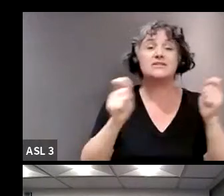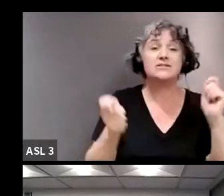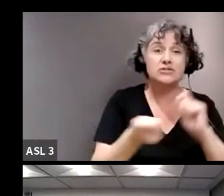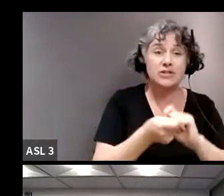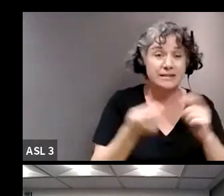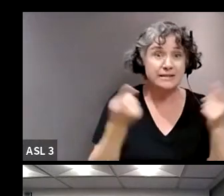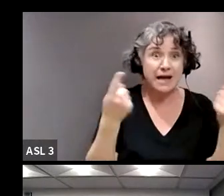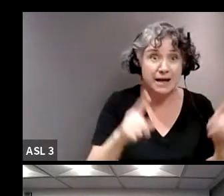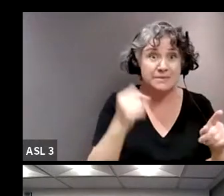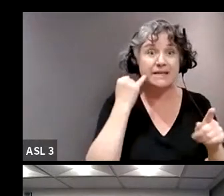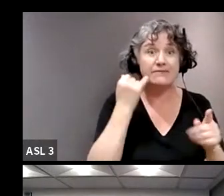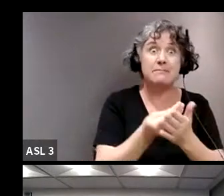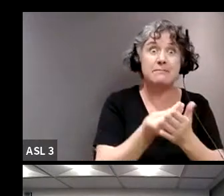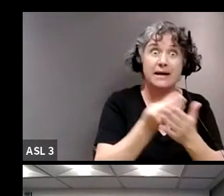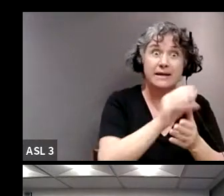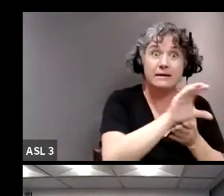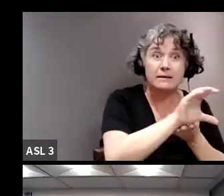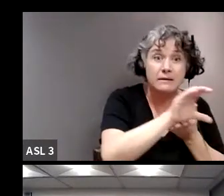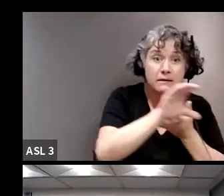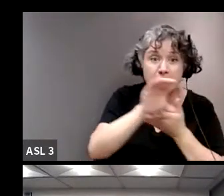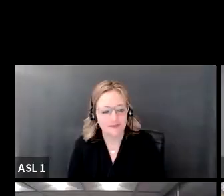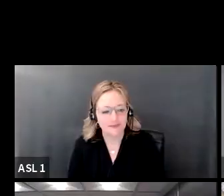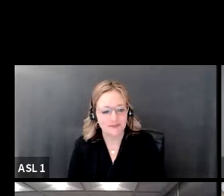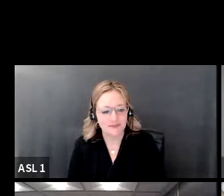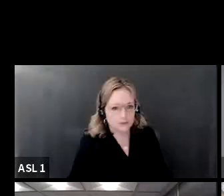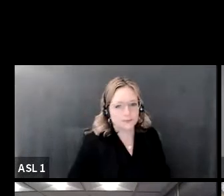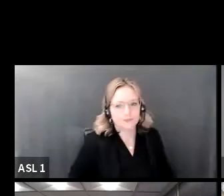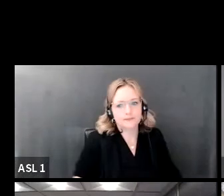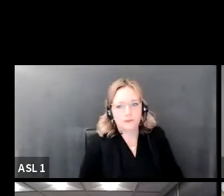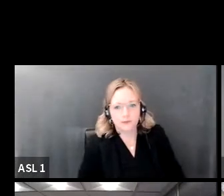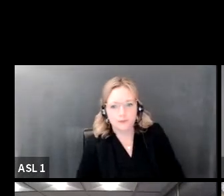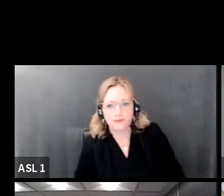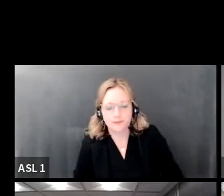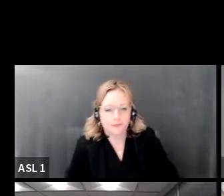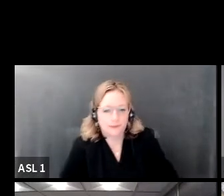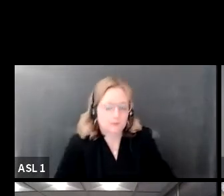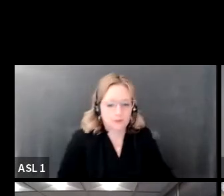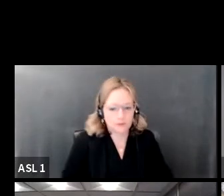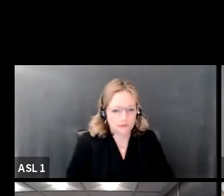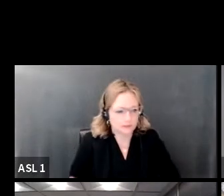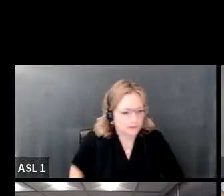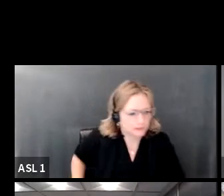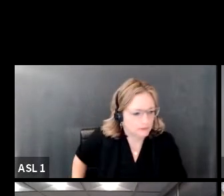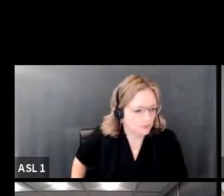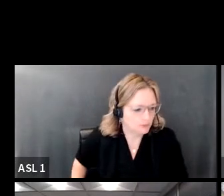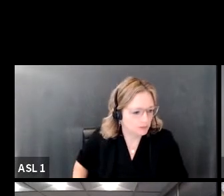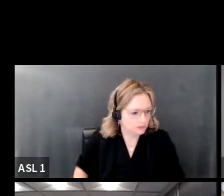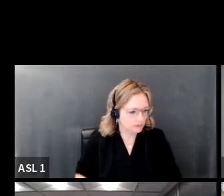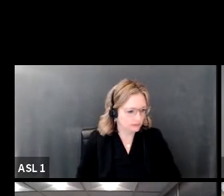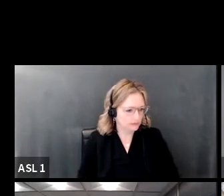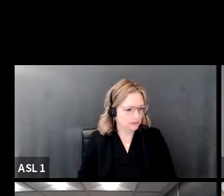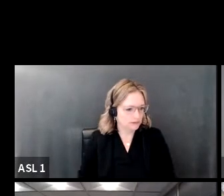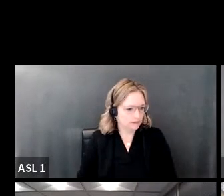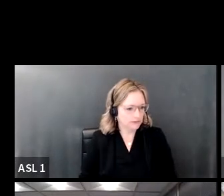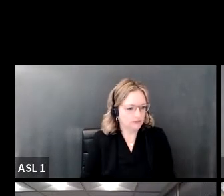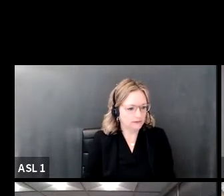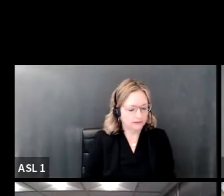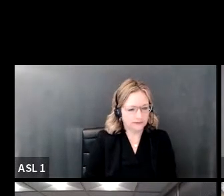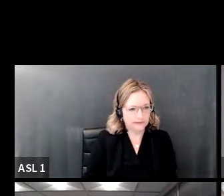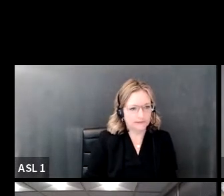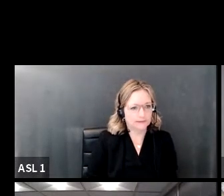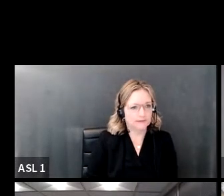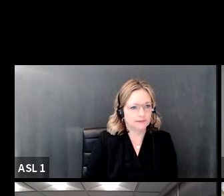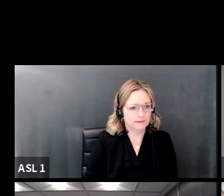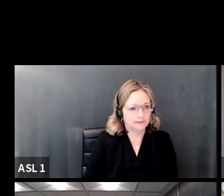investments to the things that make change this budget is an opportunity to make that change by not taking the maximum allowable city